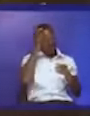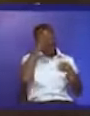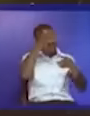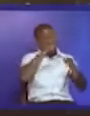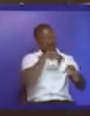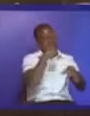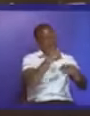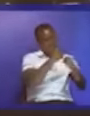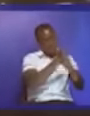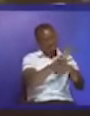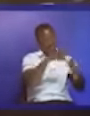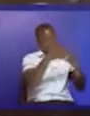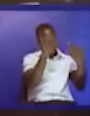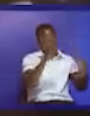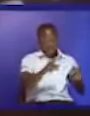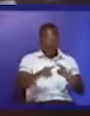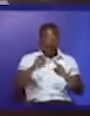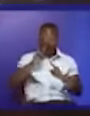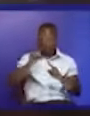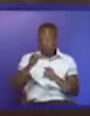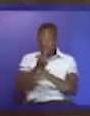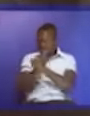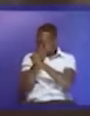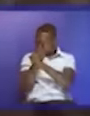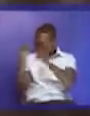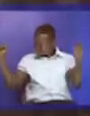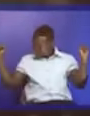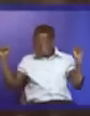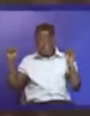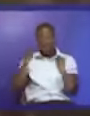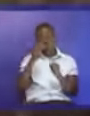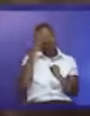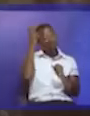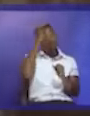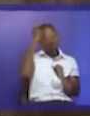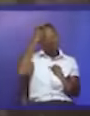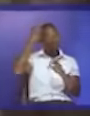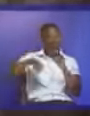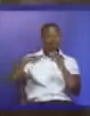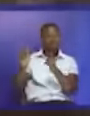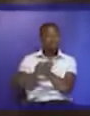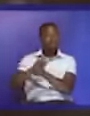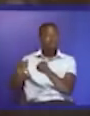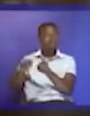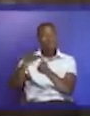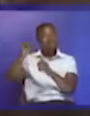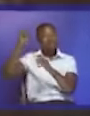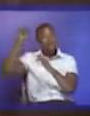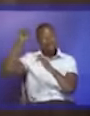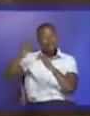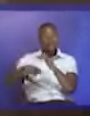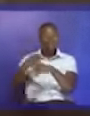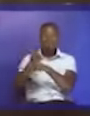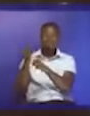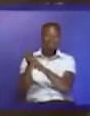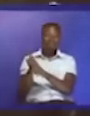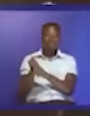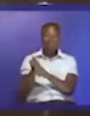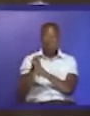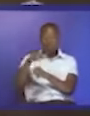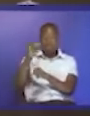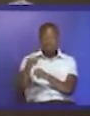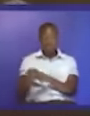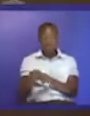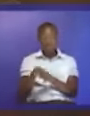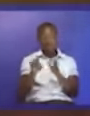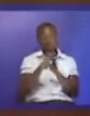counterfeit: genuine salvation, an encounter with Jesus, the Son of the living God. And the Bible